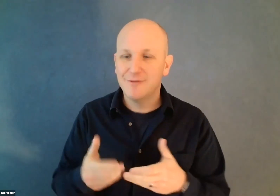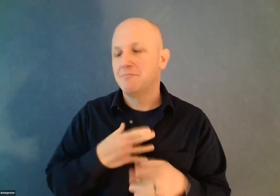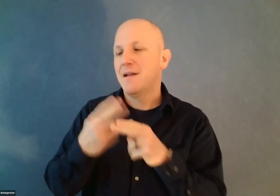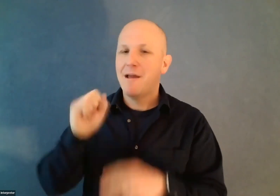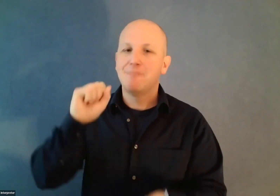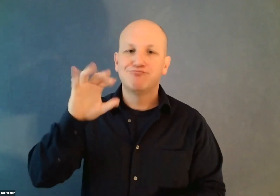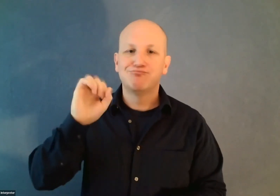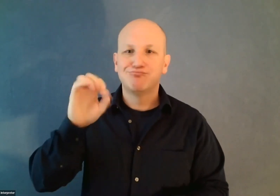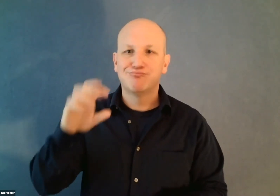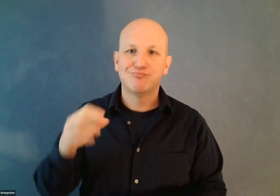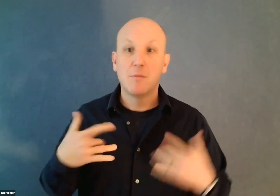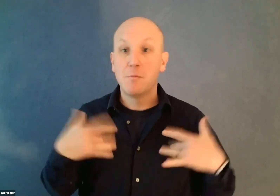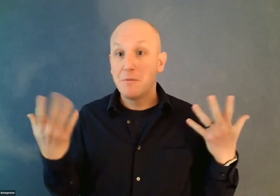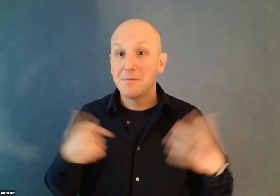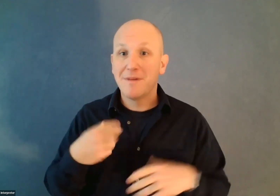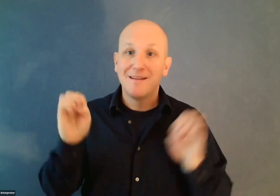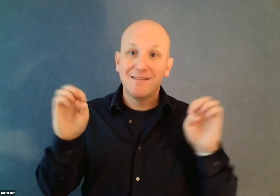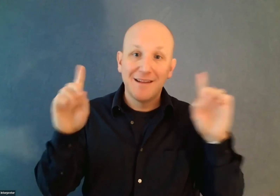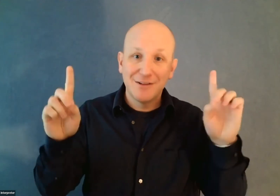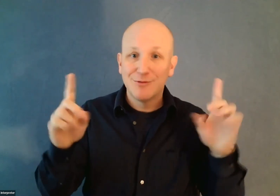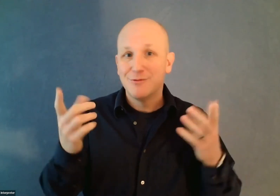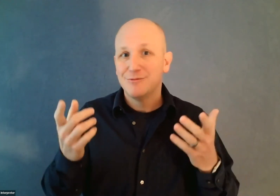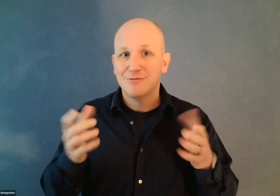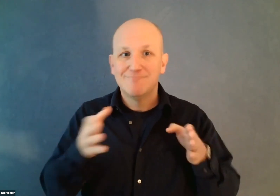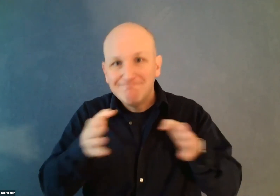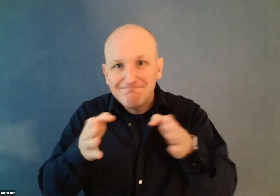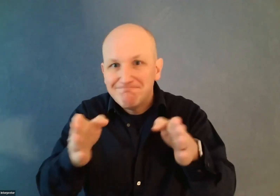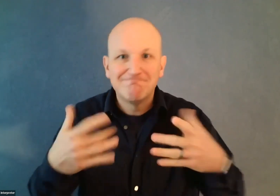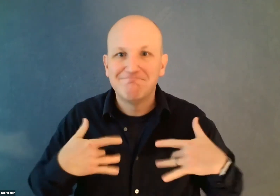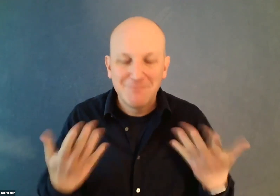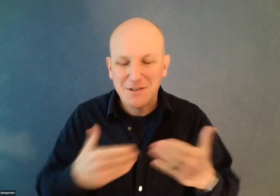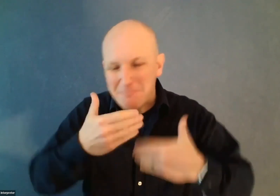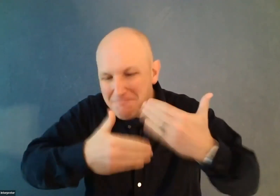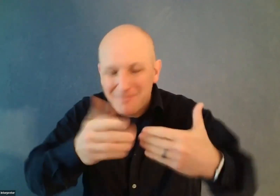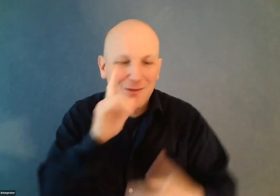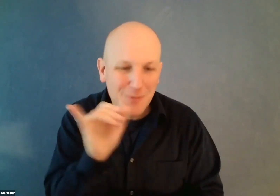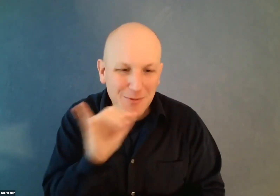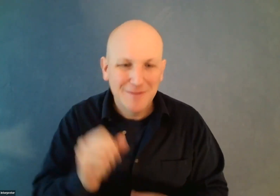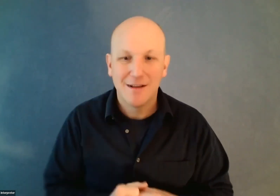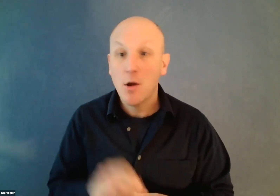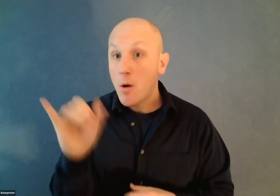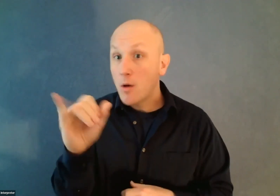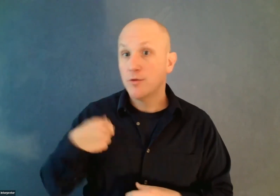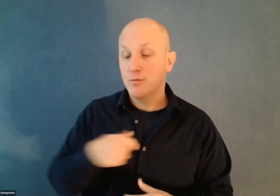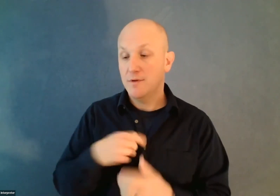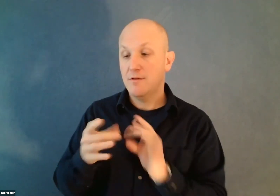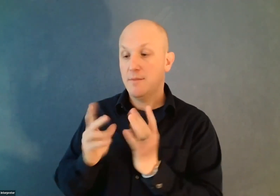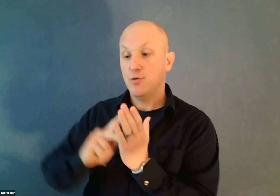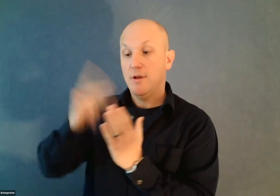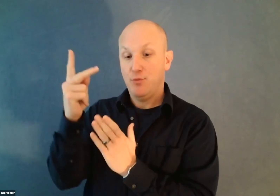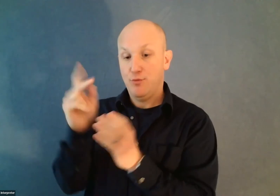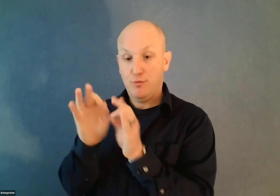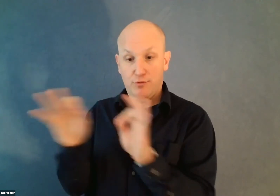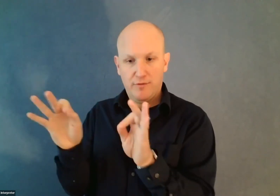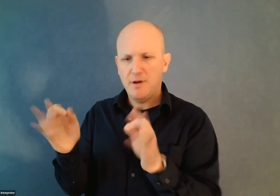educational journey right now. And since we highlighted the possibility of getting dual degrees with us, what degrees you got